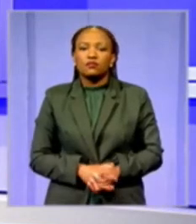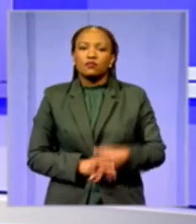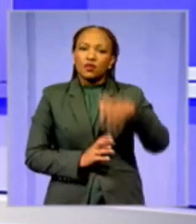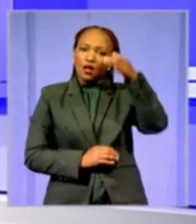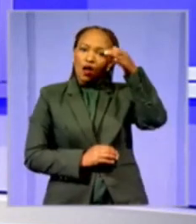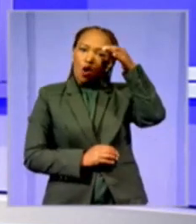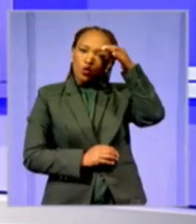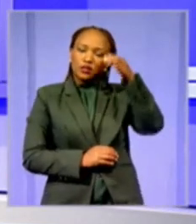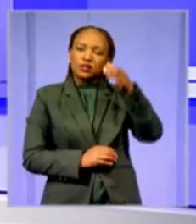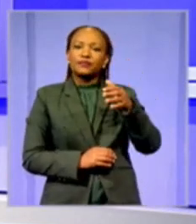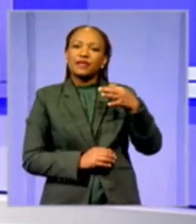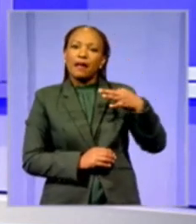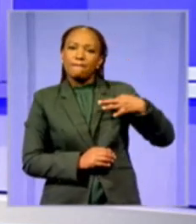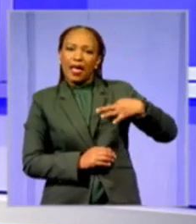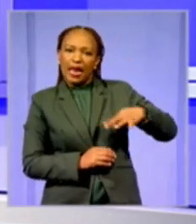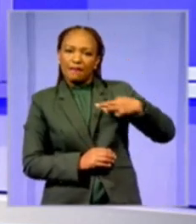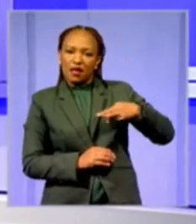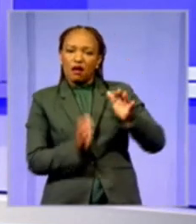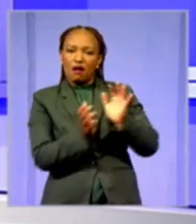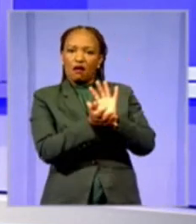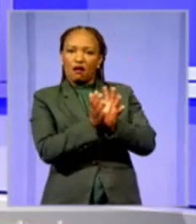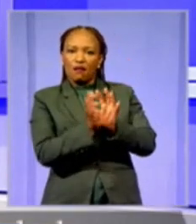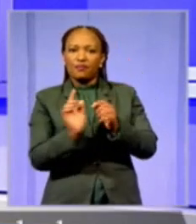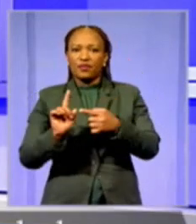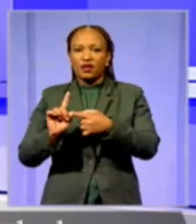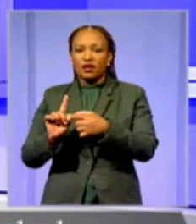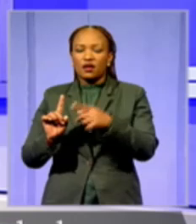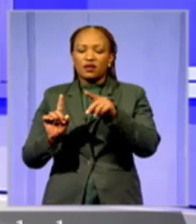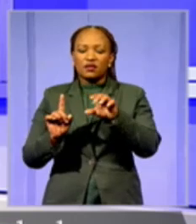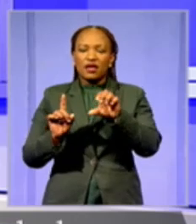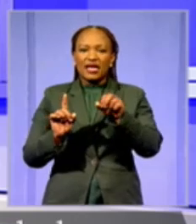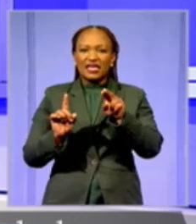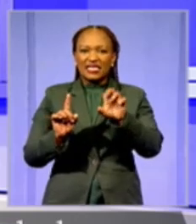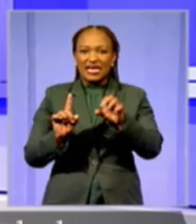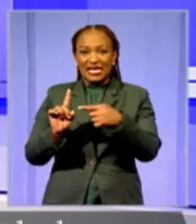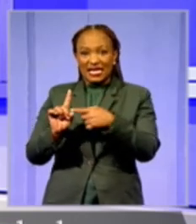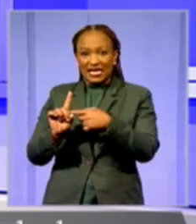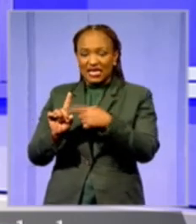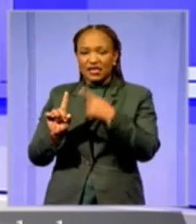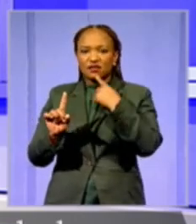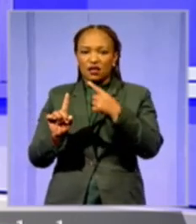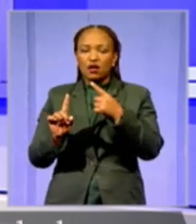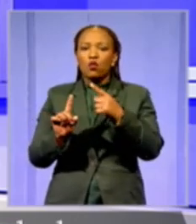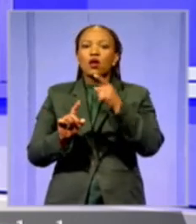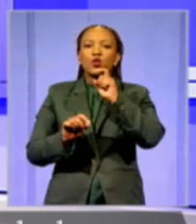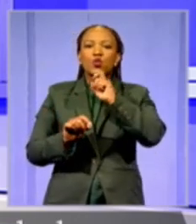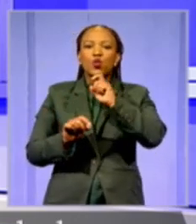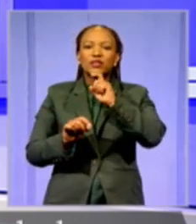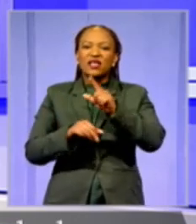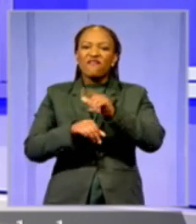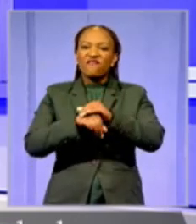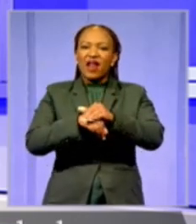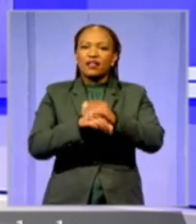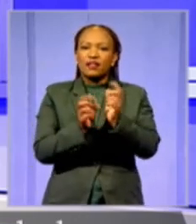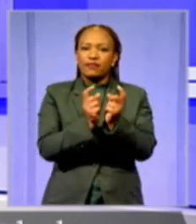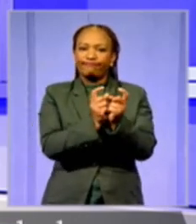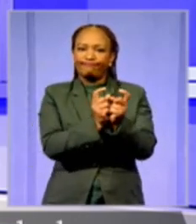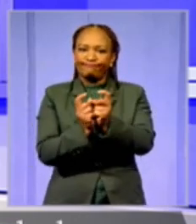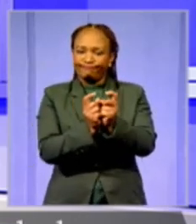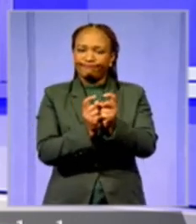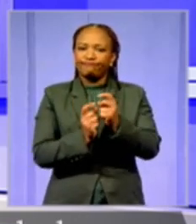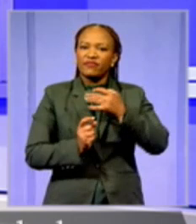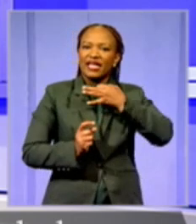Mokatisi wa Banyana Desiree Ellis a re setlhopha sa gagwe se tlile go dirisa motshameko wa botsalano kgatlhanong le England go